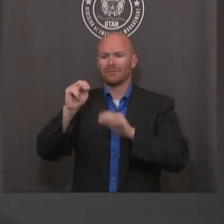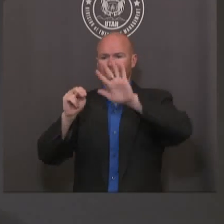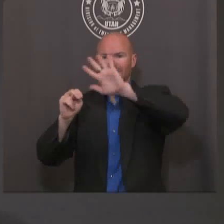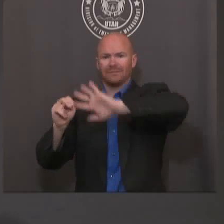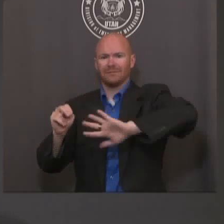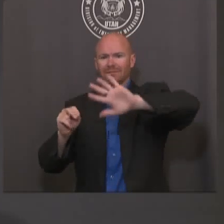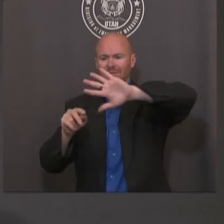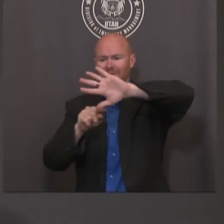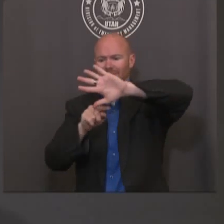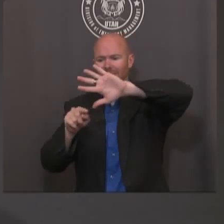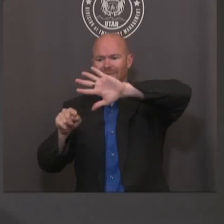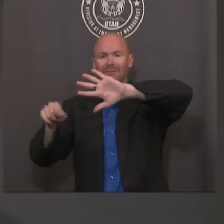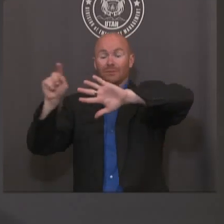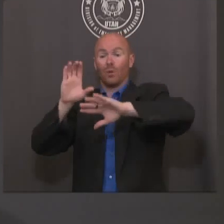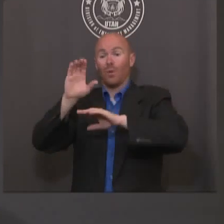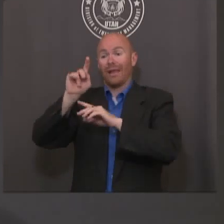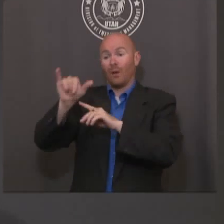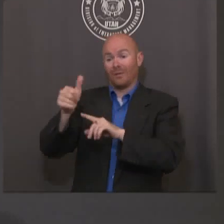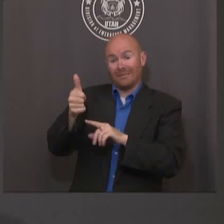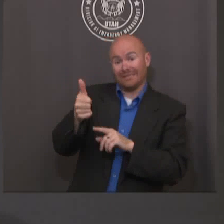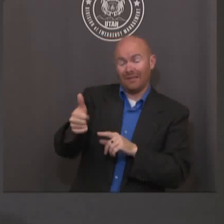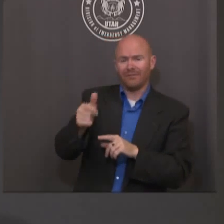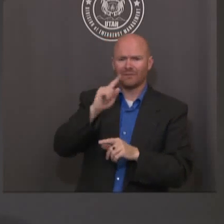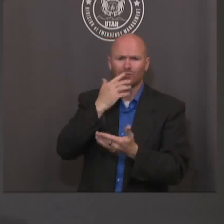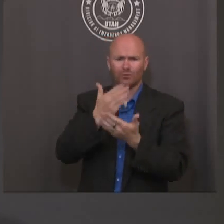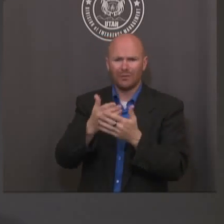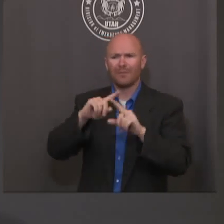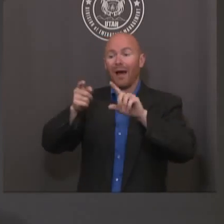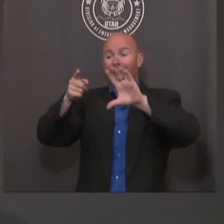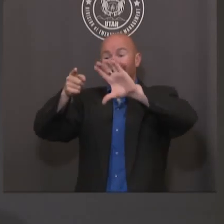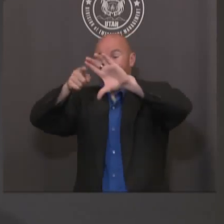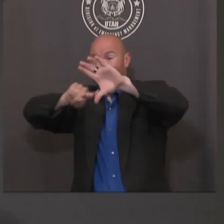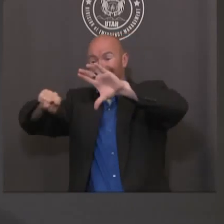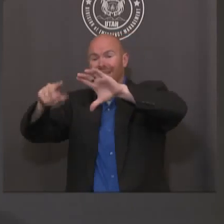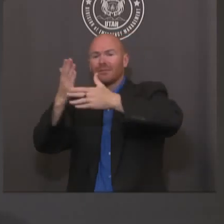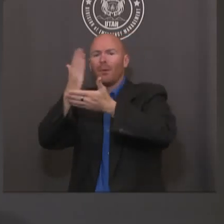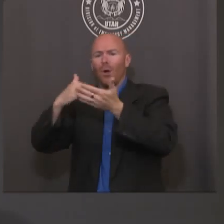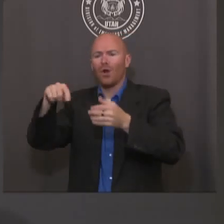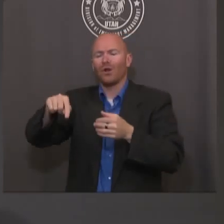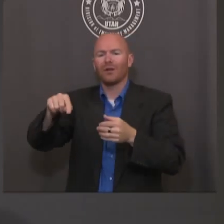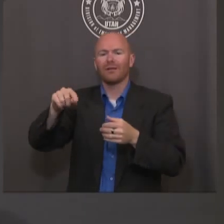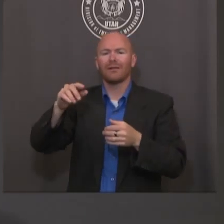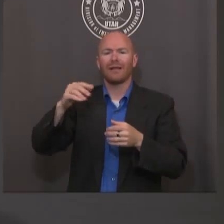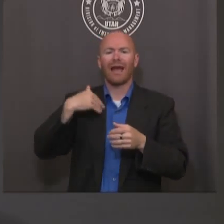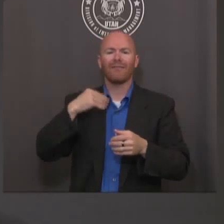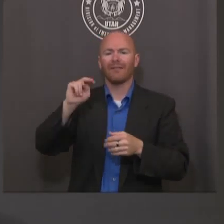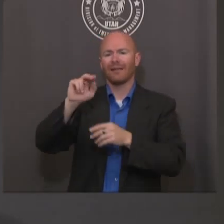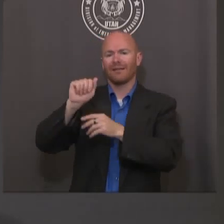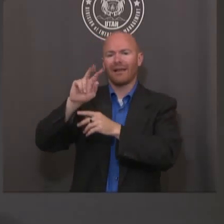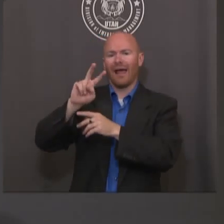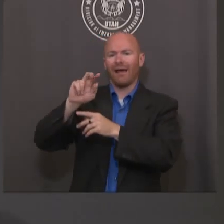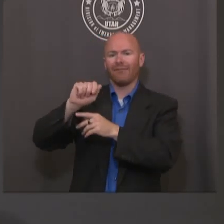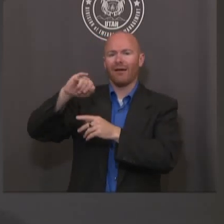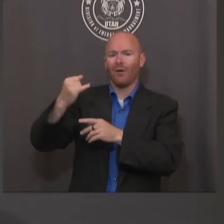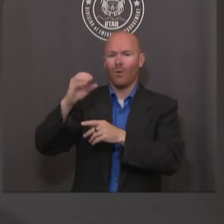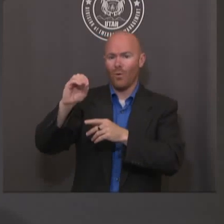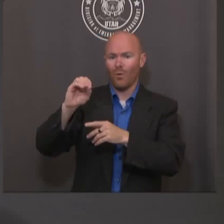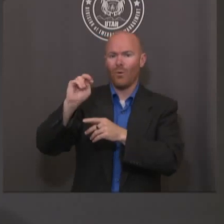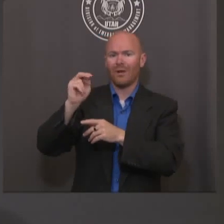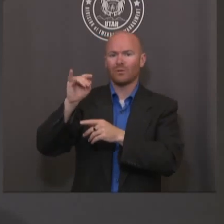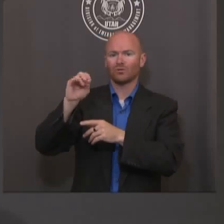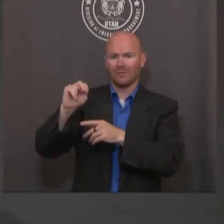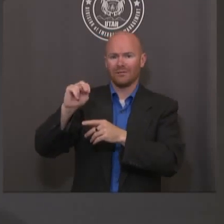entity, not the county. The county itself, other than that little outbreak on the south end, has only had 4 cases. And so